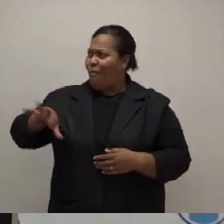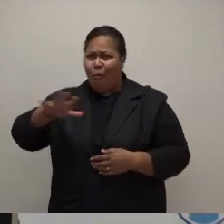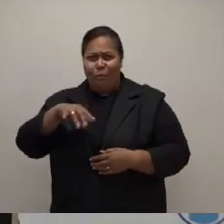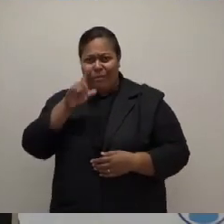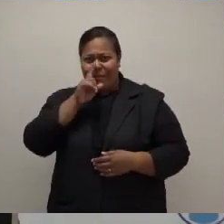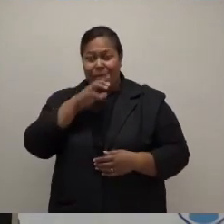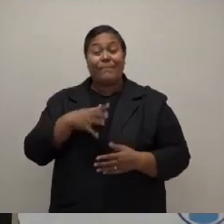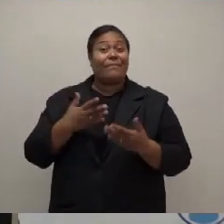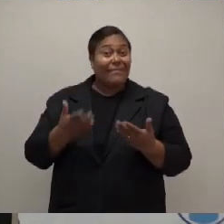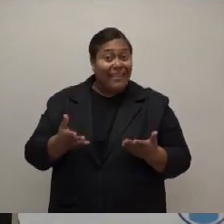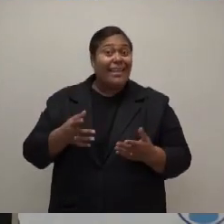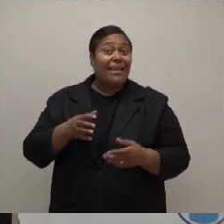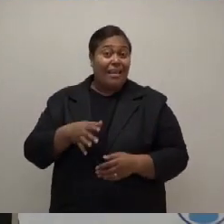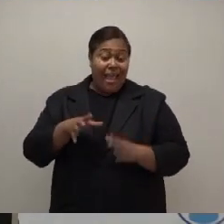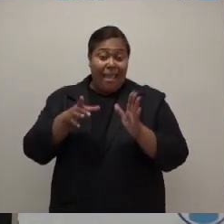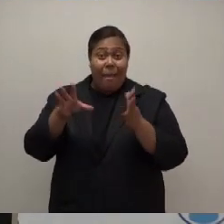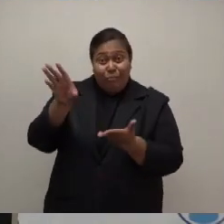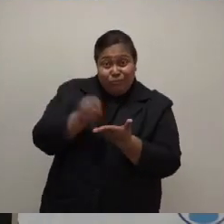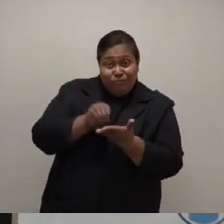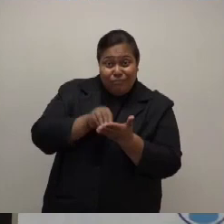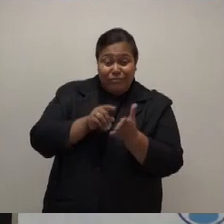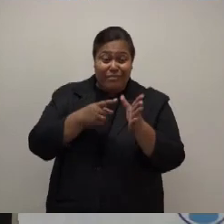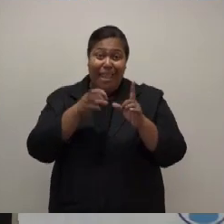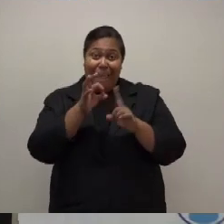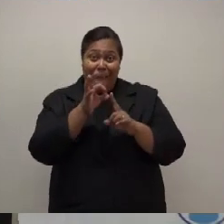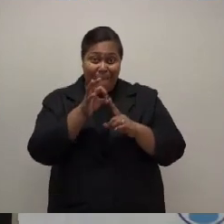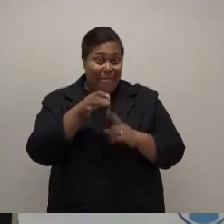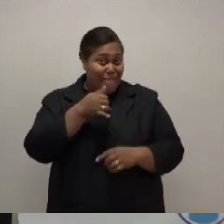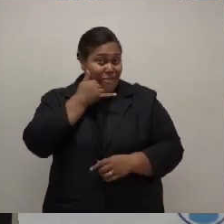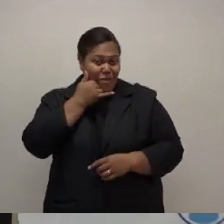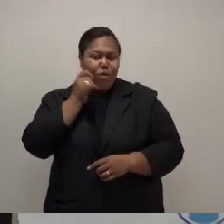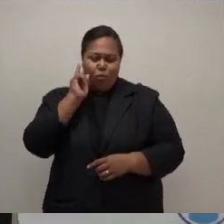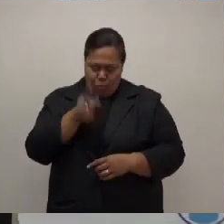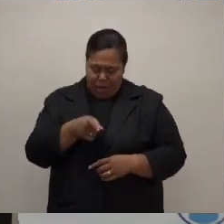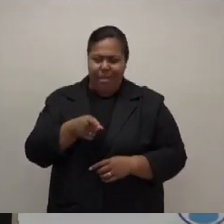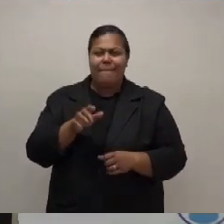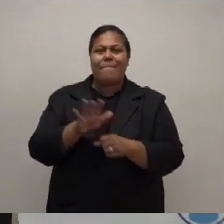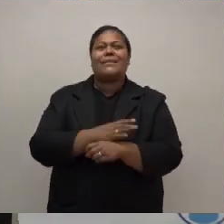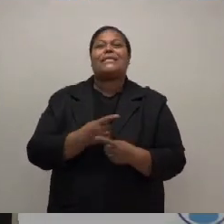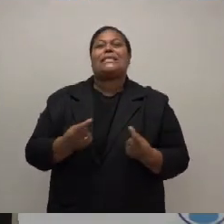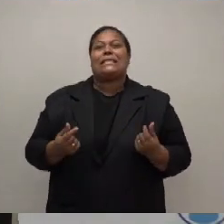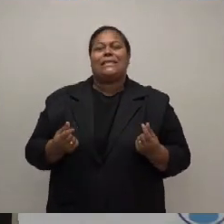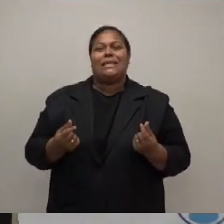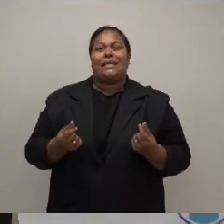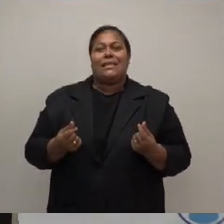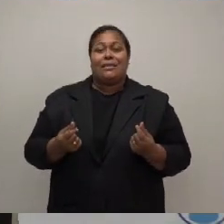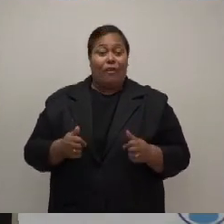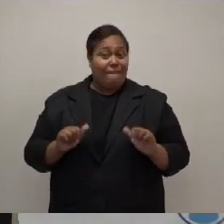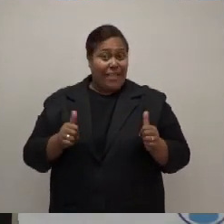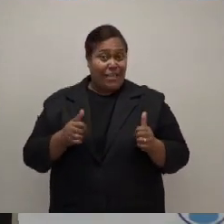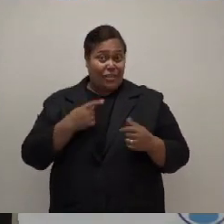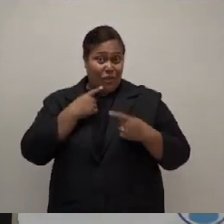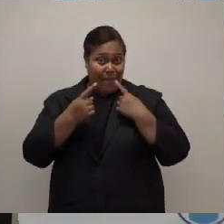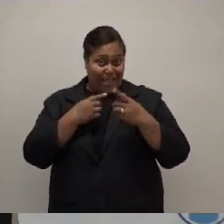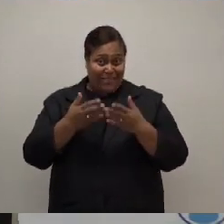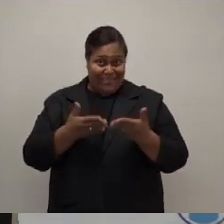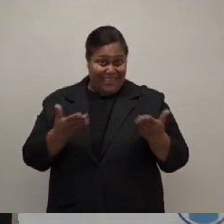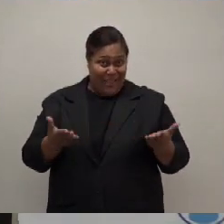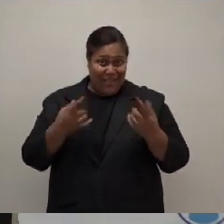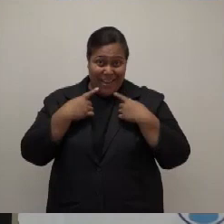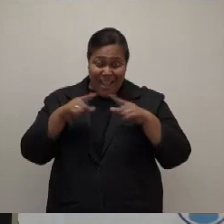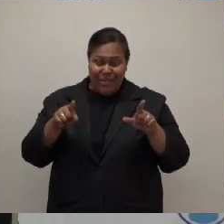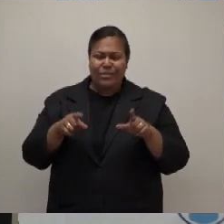careFIJI makes it easy. We'll be playing a video after my remarks to explain exactly how it